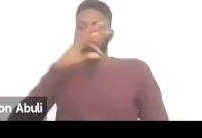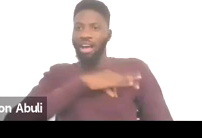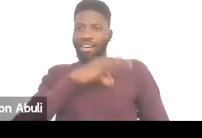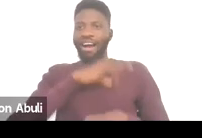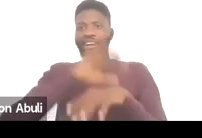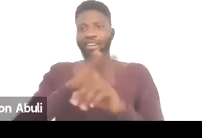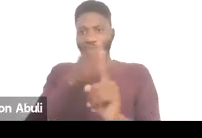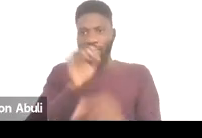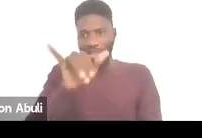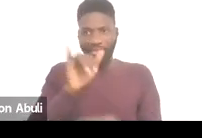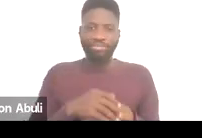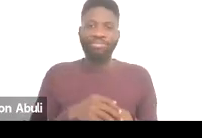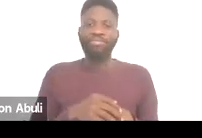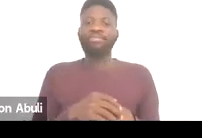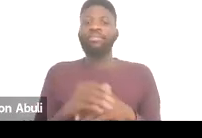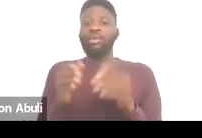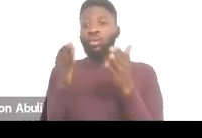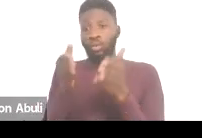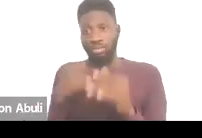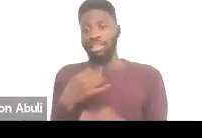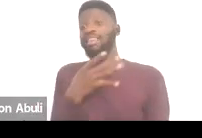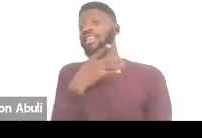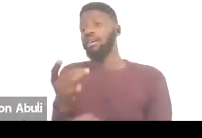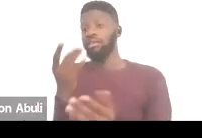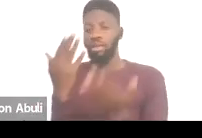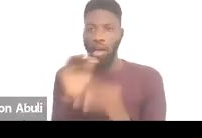today, what I'd like maybe to find out,